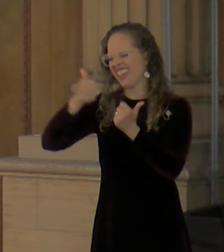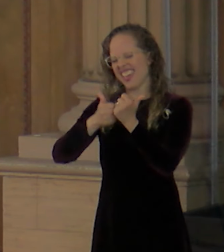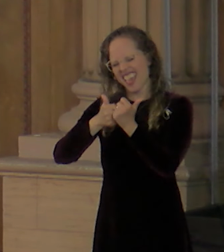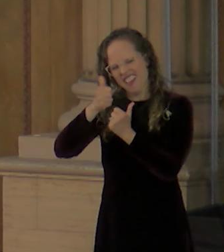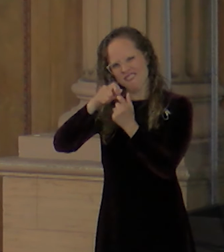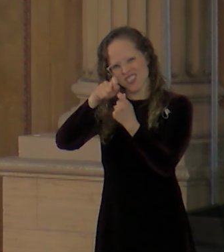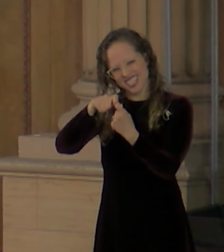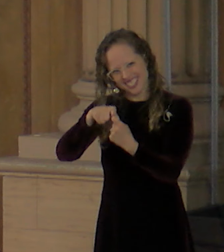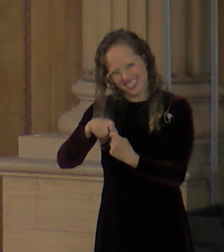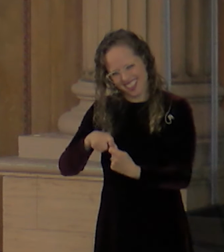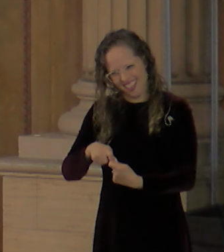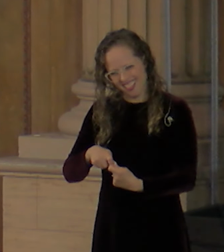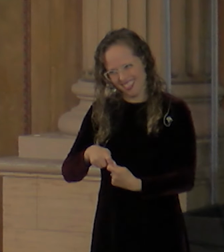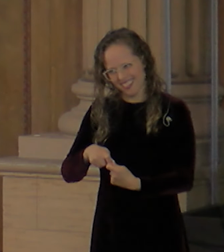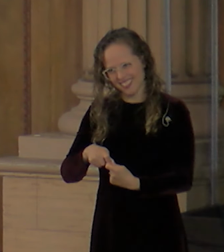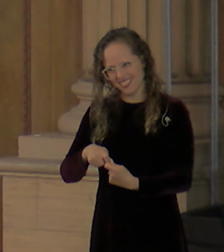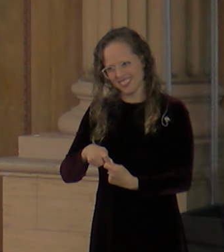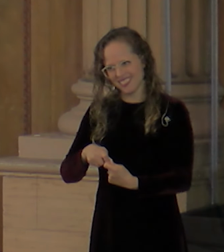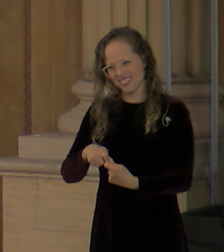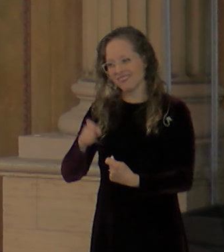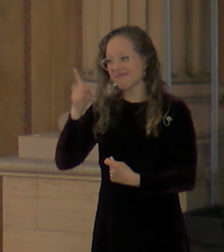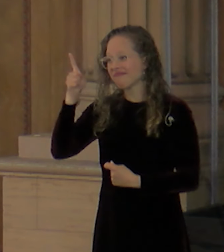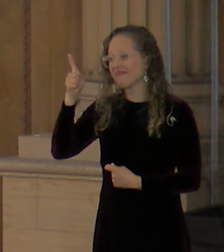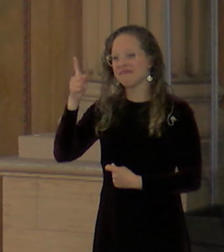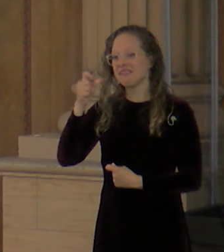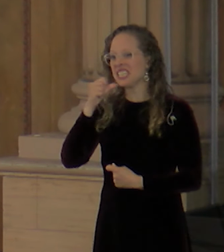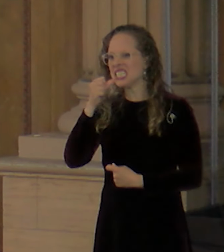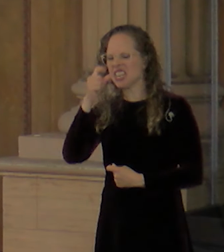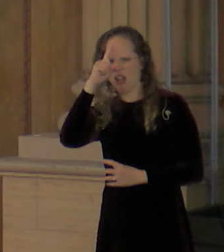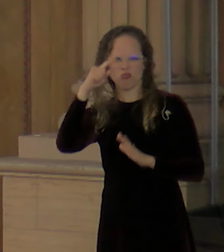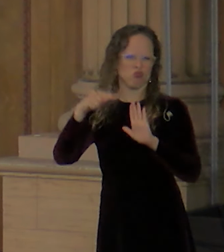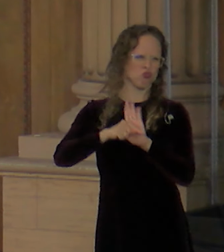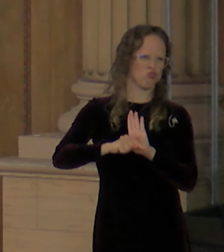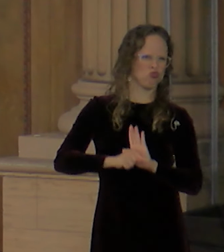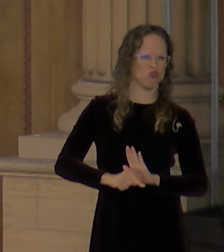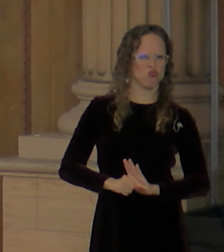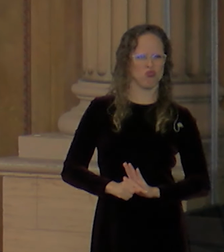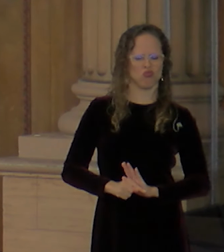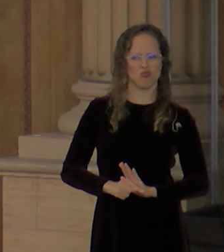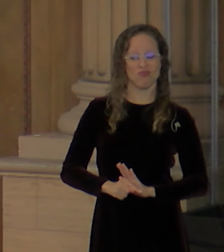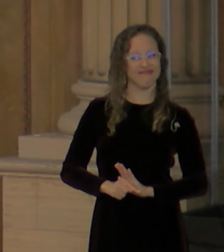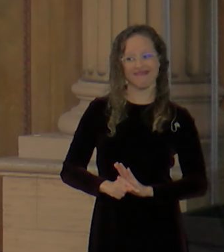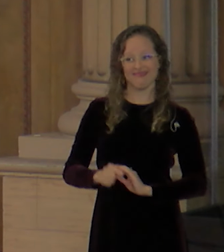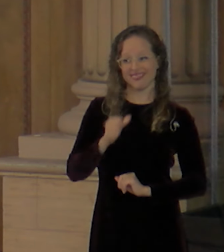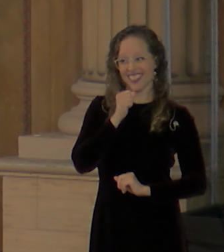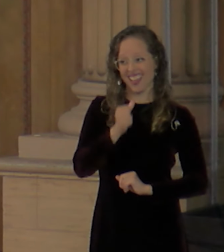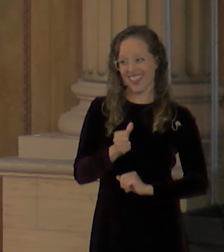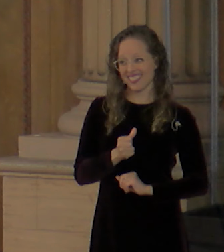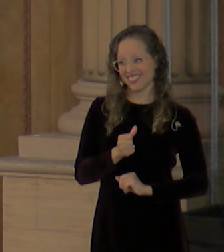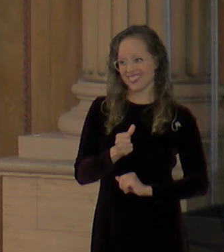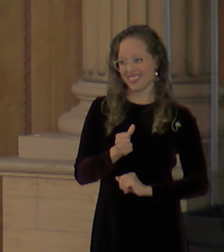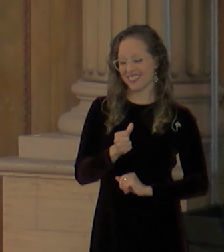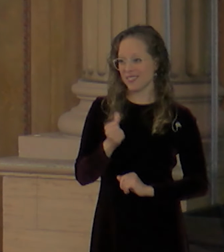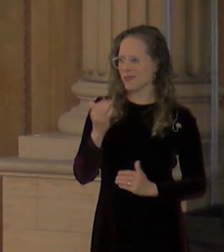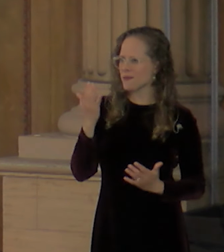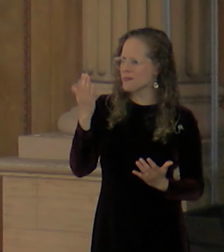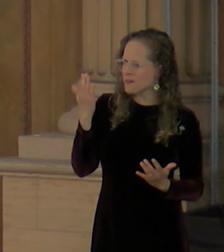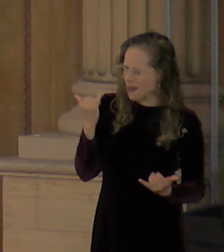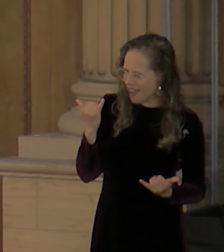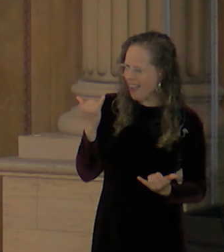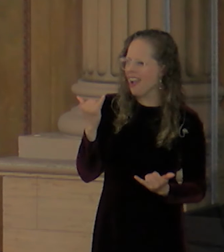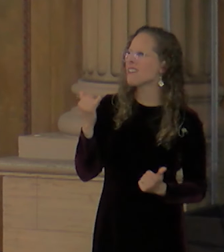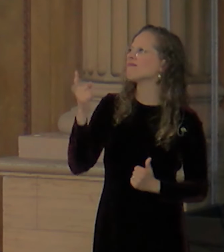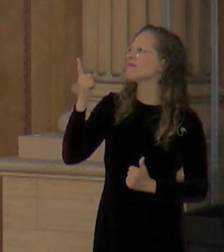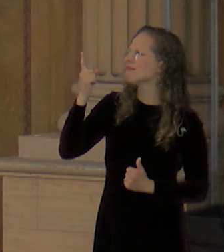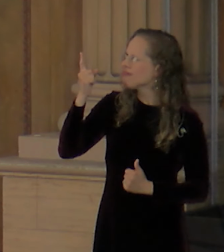back, is not at all pessimistic. Because nothing is more sure than the defeat